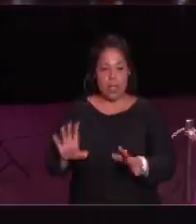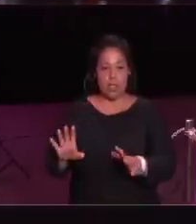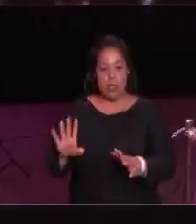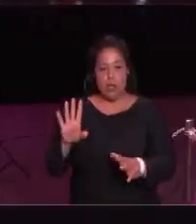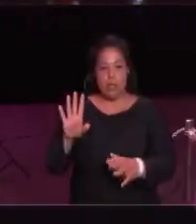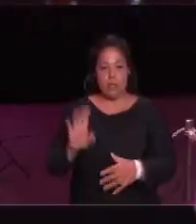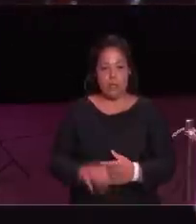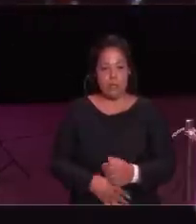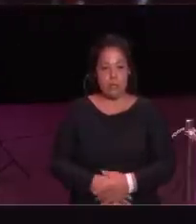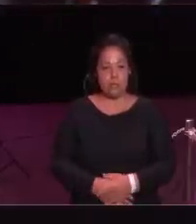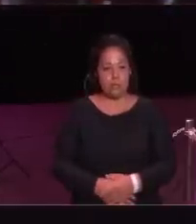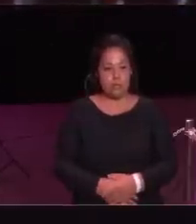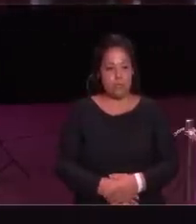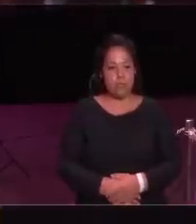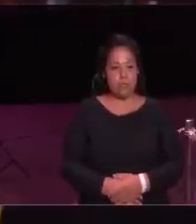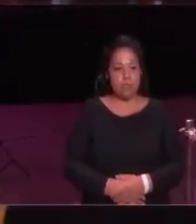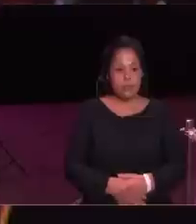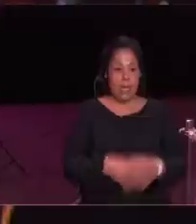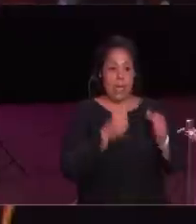God bless you.